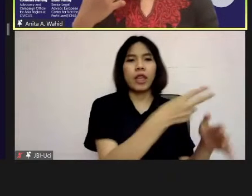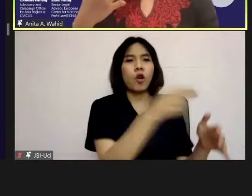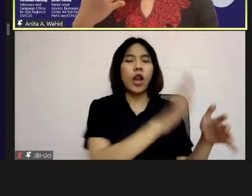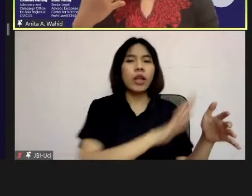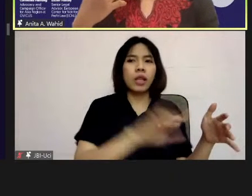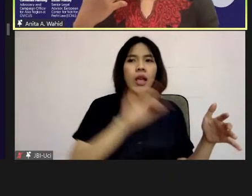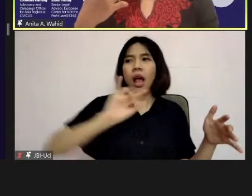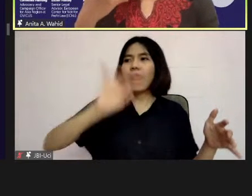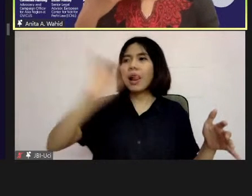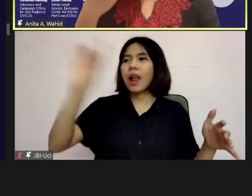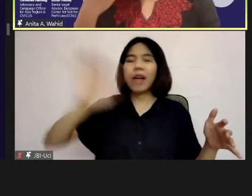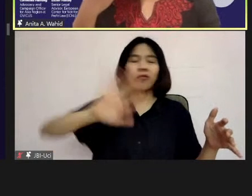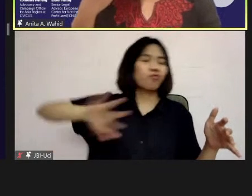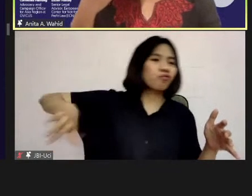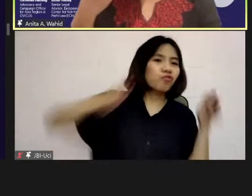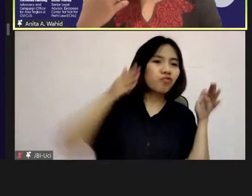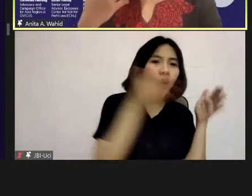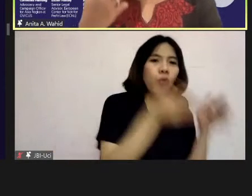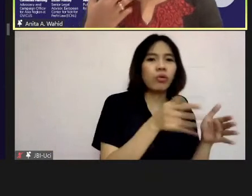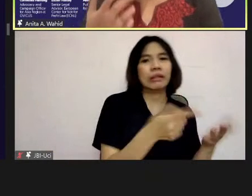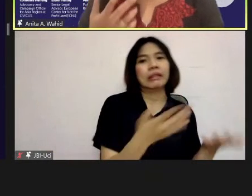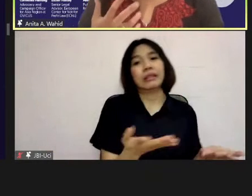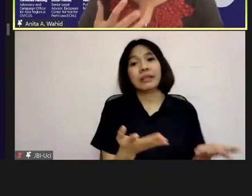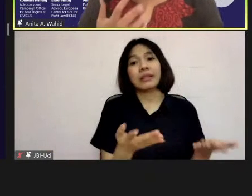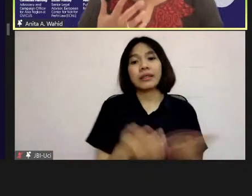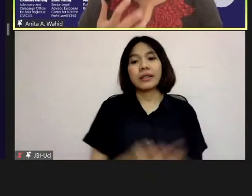pandemic impacted in Indonesia.